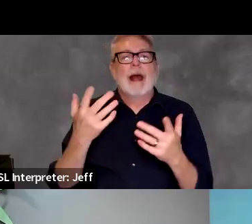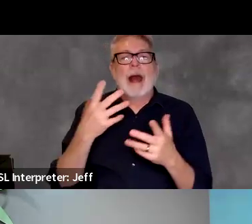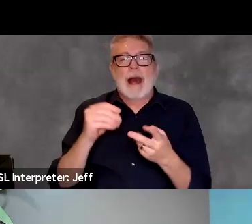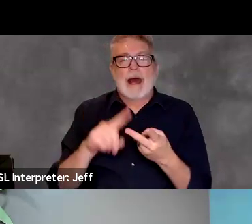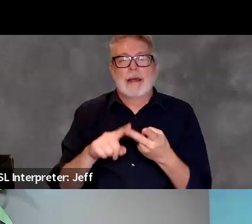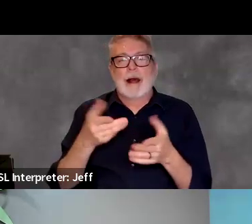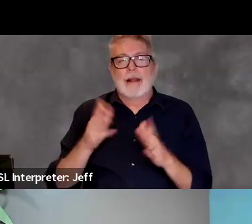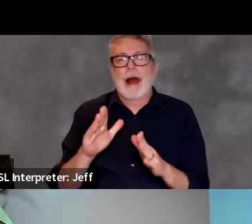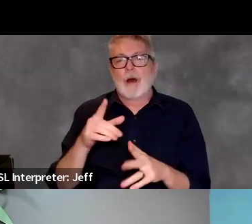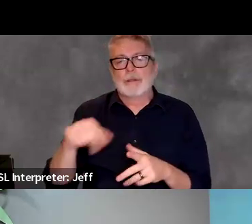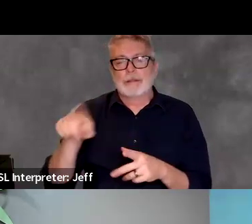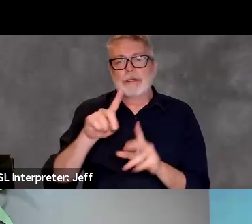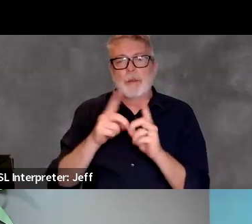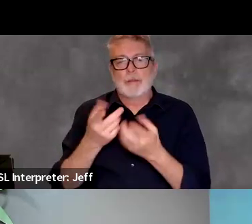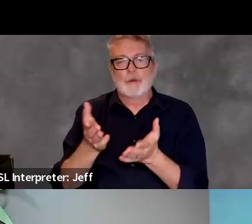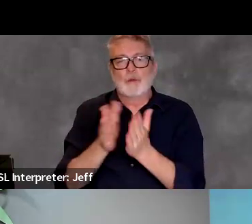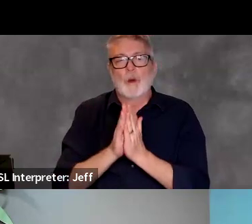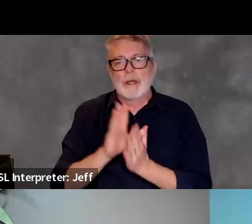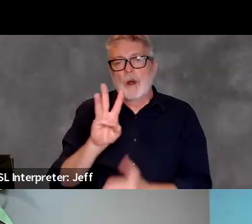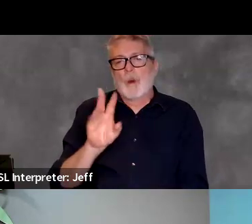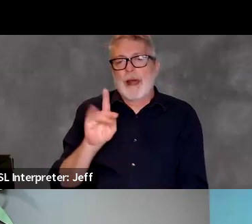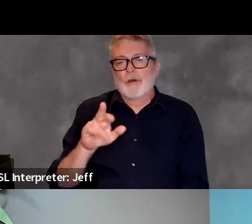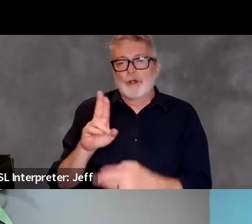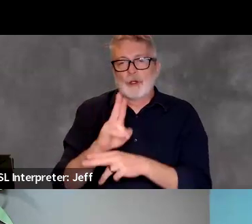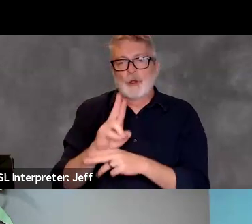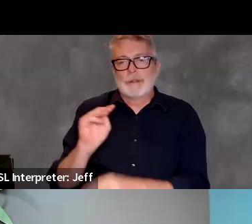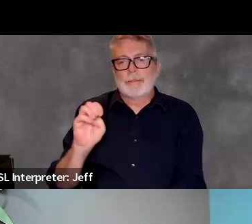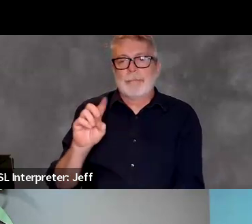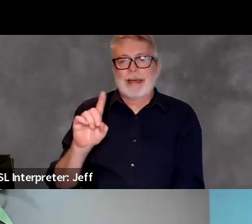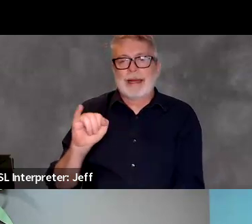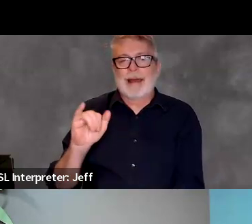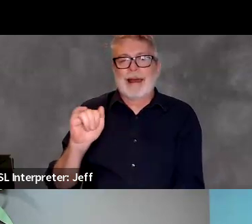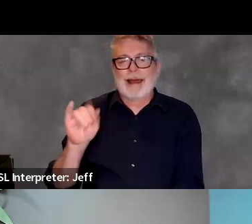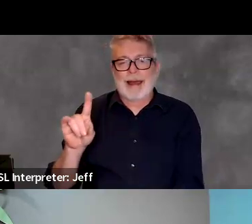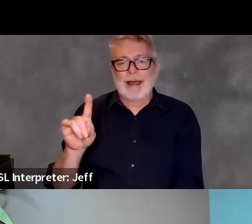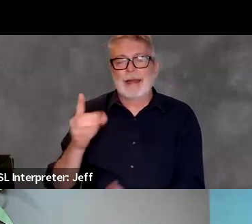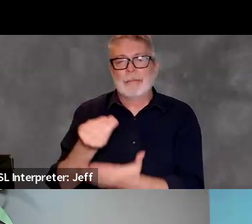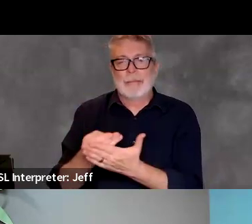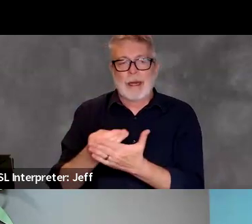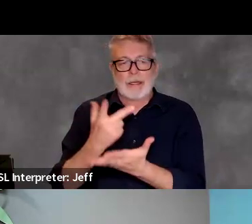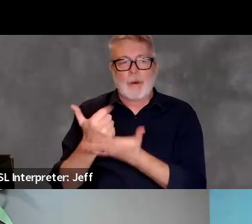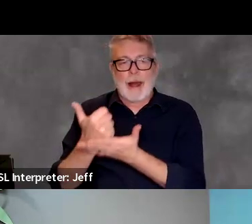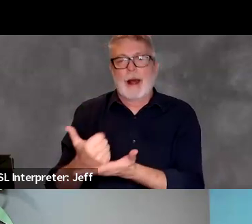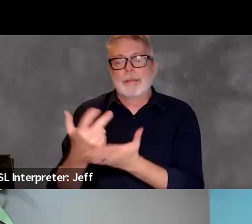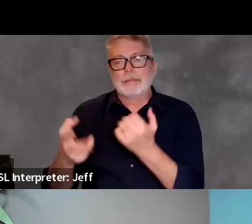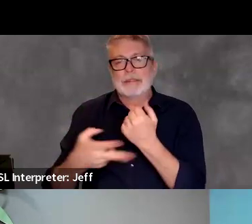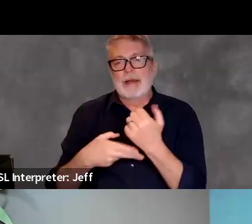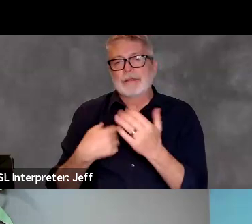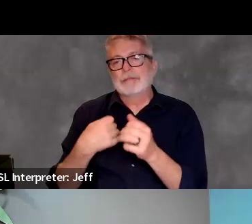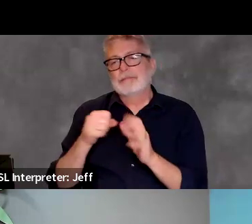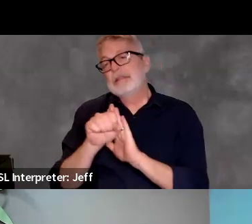department to ask for a waiver to use Medicaid to fund services there, which will help save some money, state